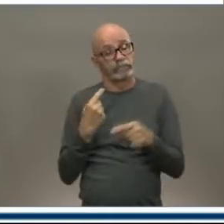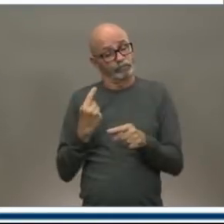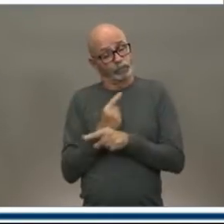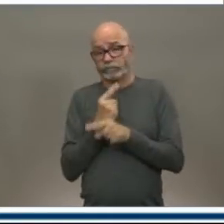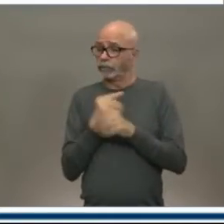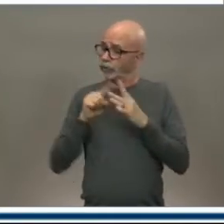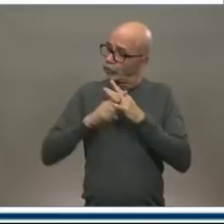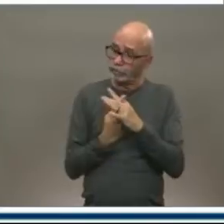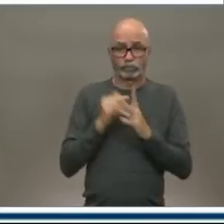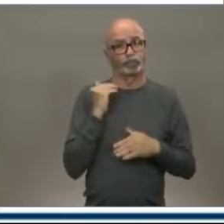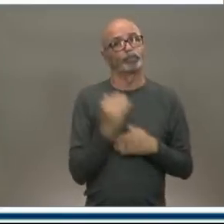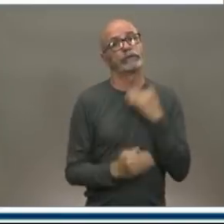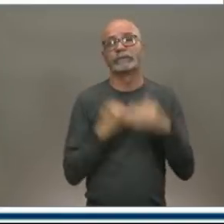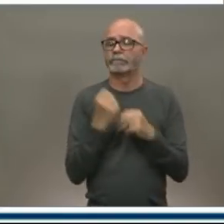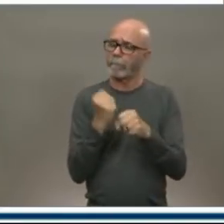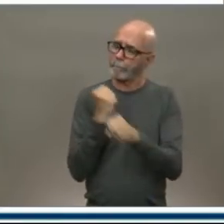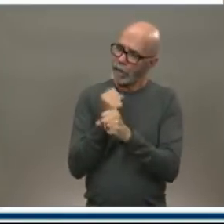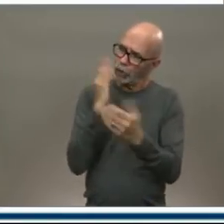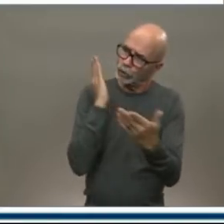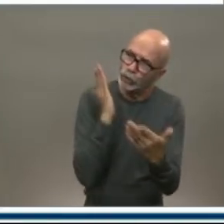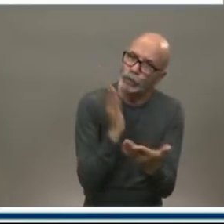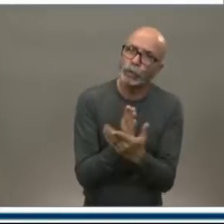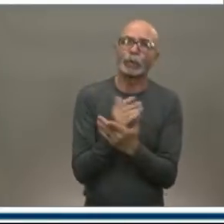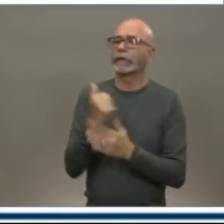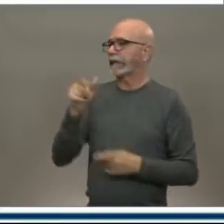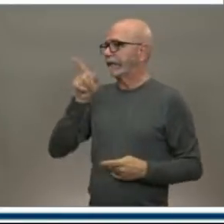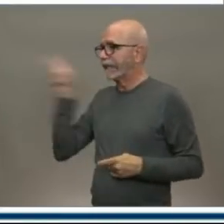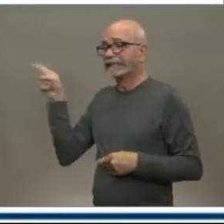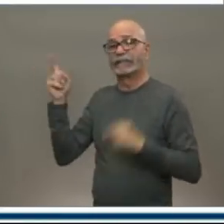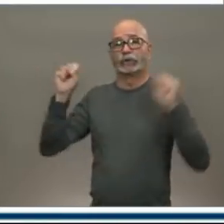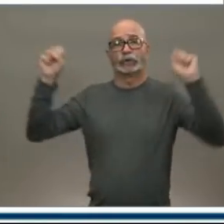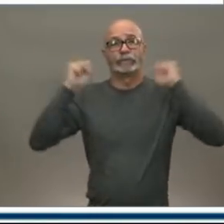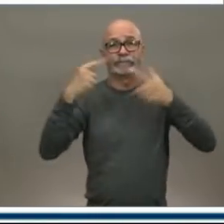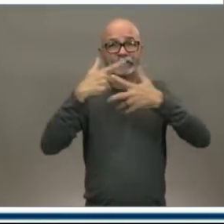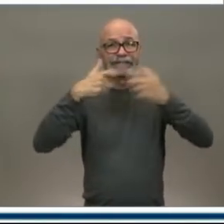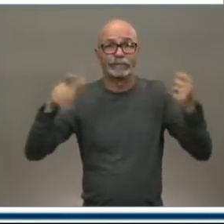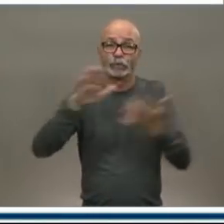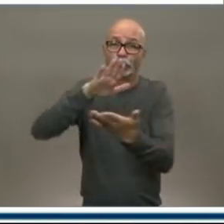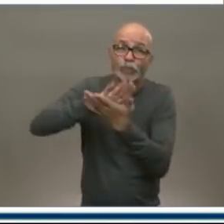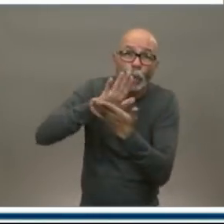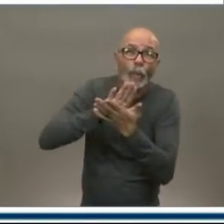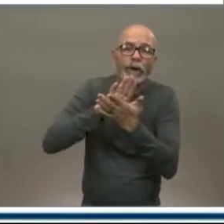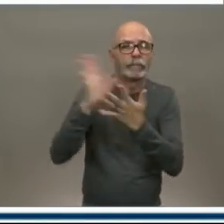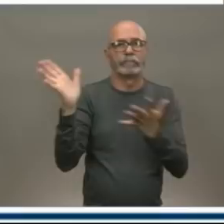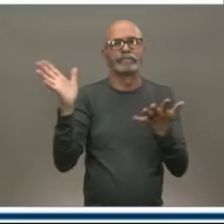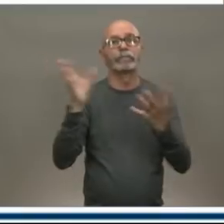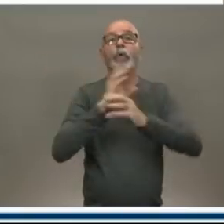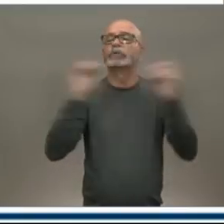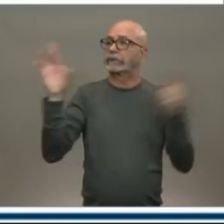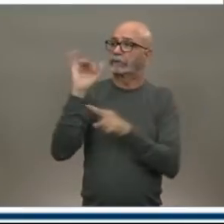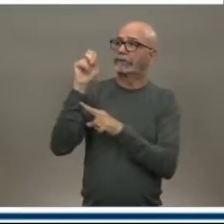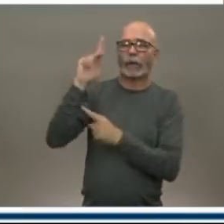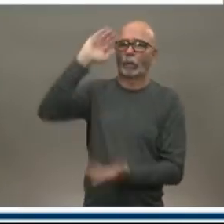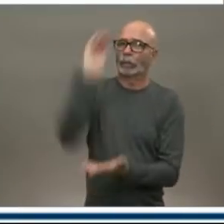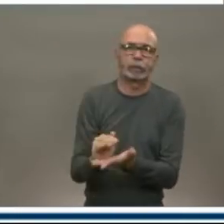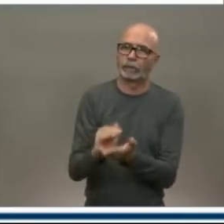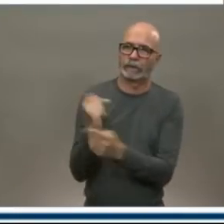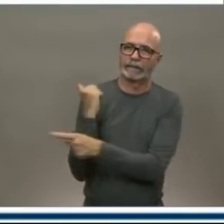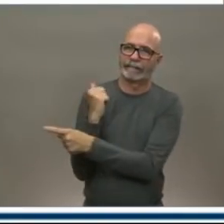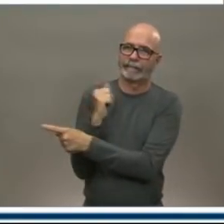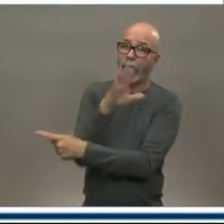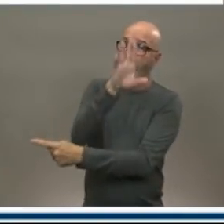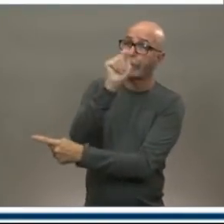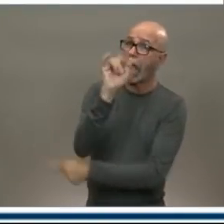community access that are actually going to keep our schools. We're not introducing a greater risk into the school. But clearly, if we start to